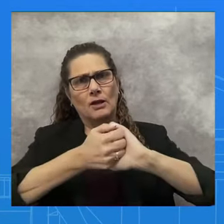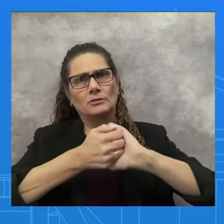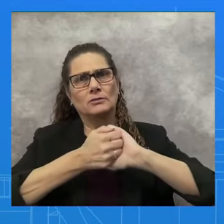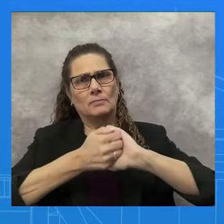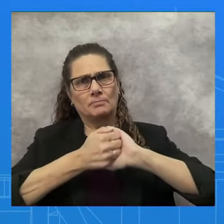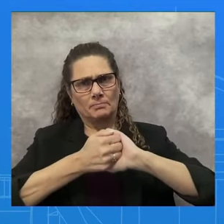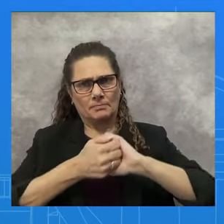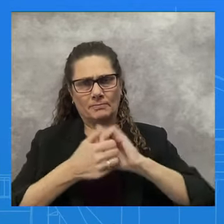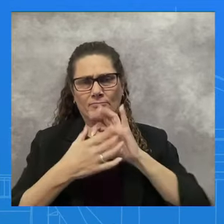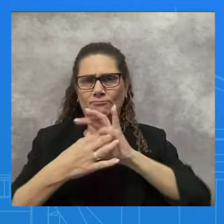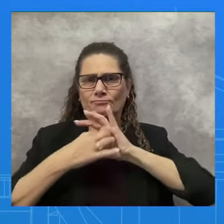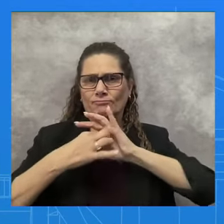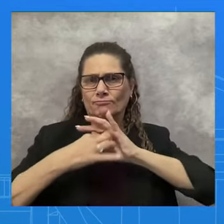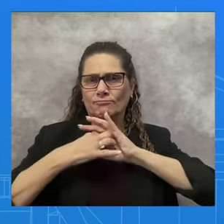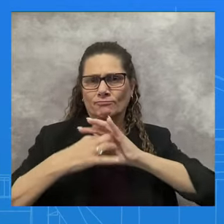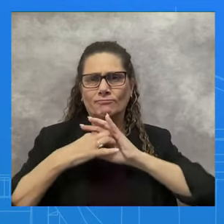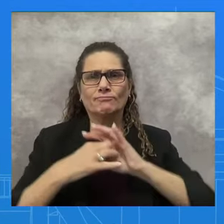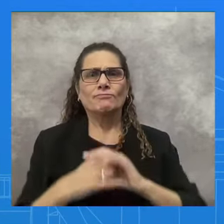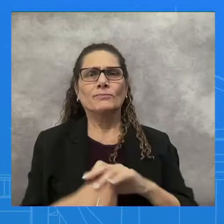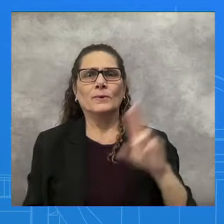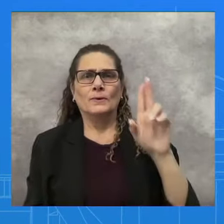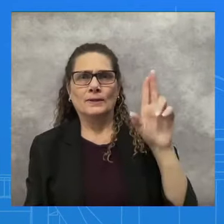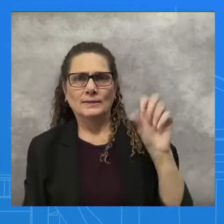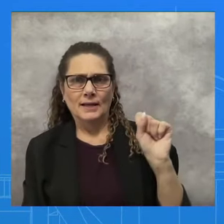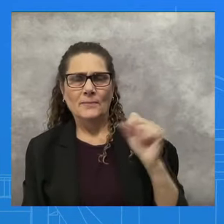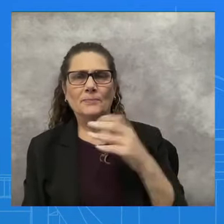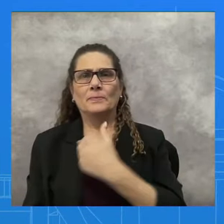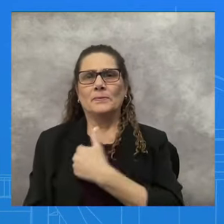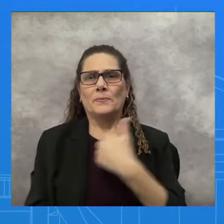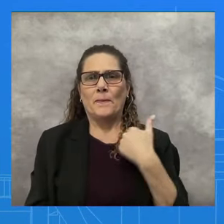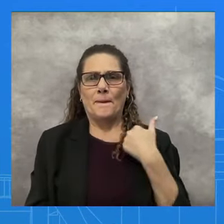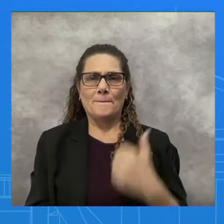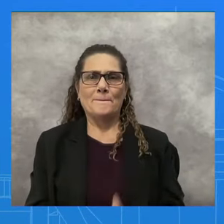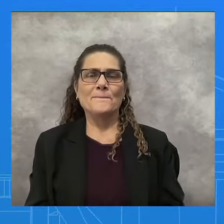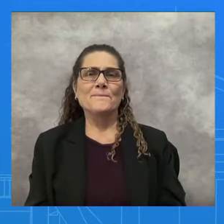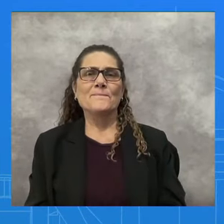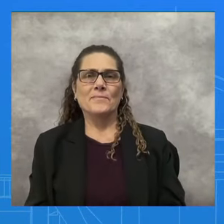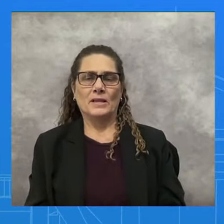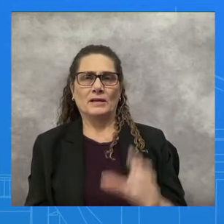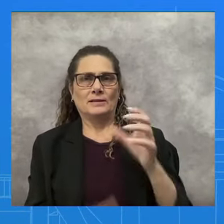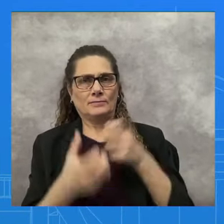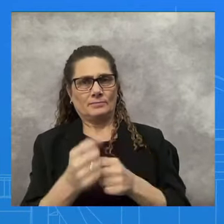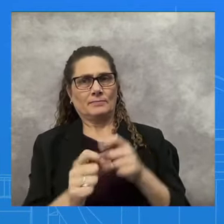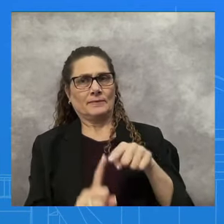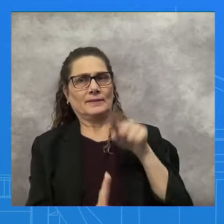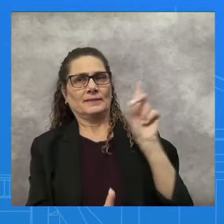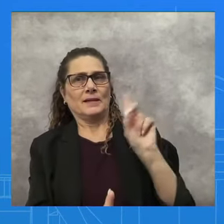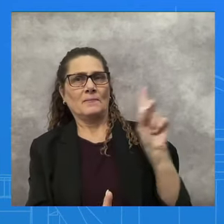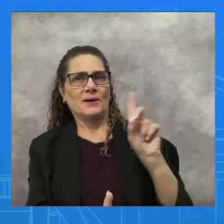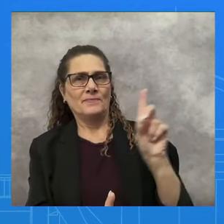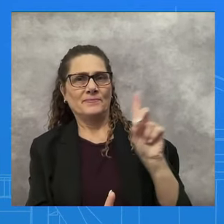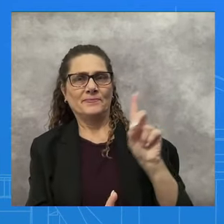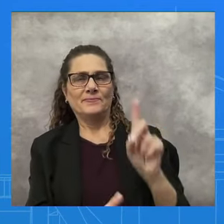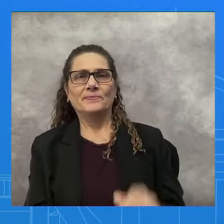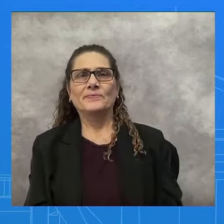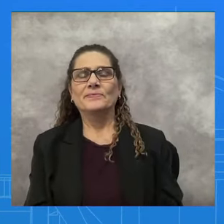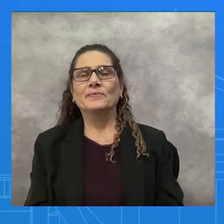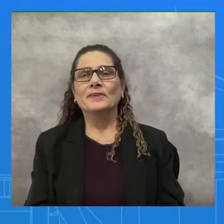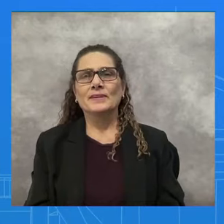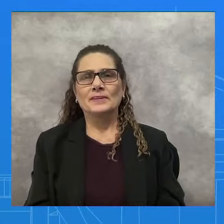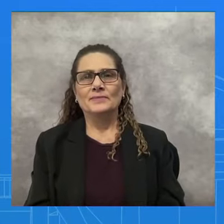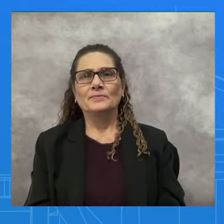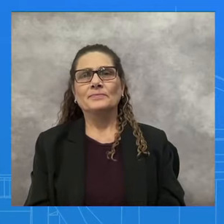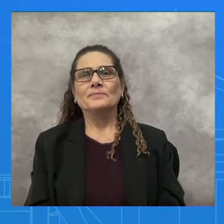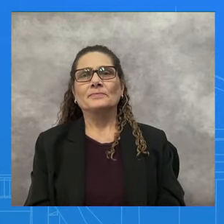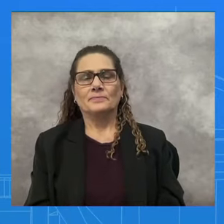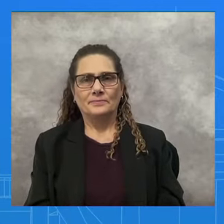and Poland's shared commitment to democratic values. And with that, I will turn it over to the Admiral, who's here to share some newly